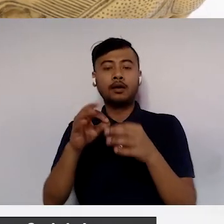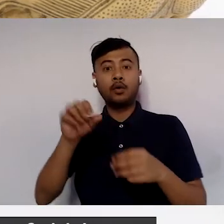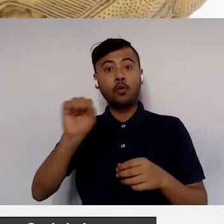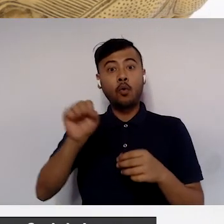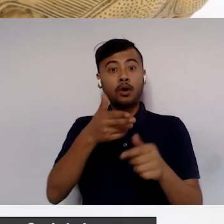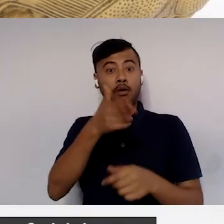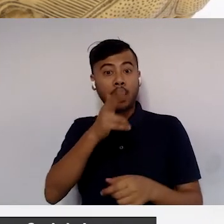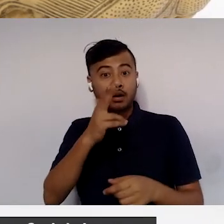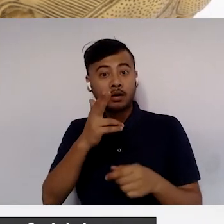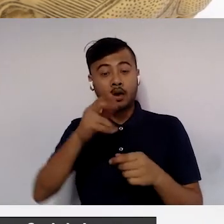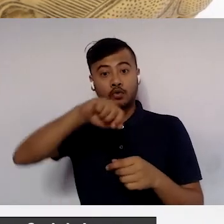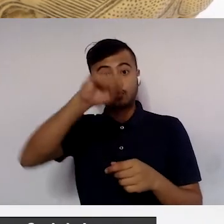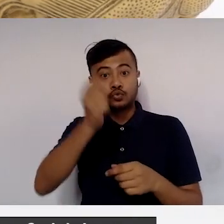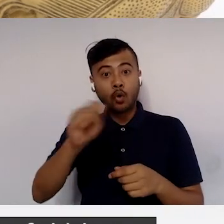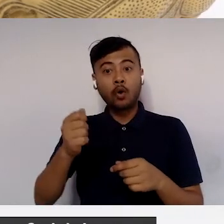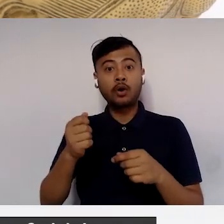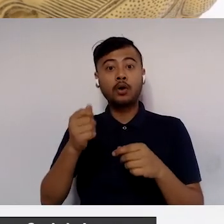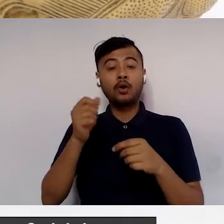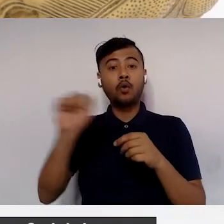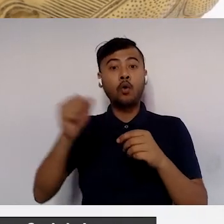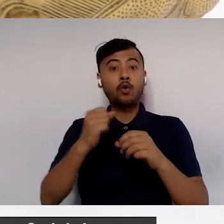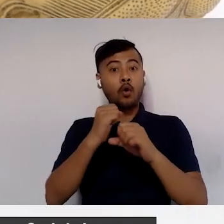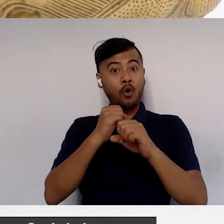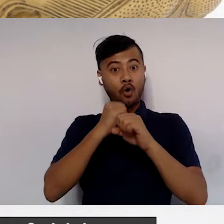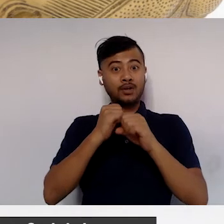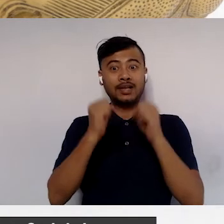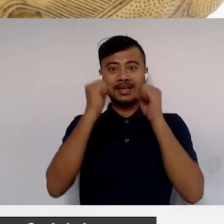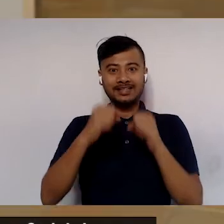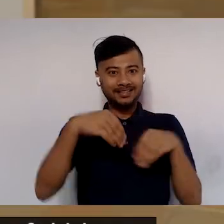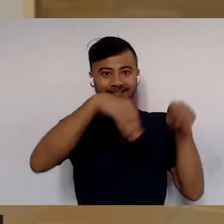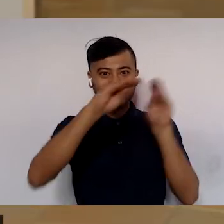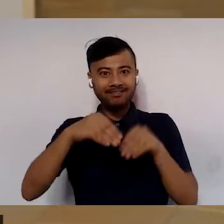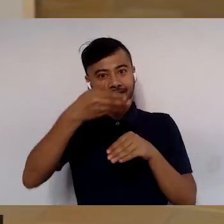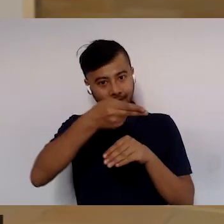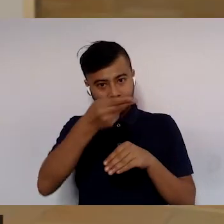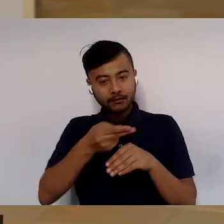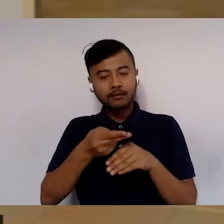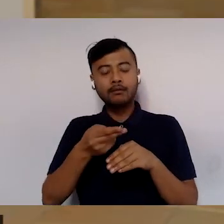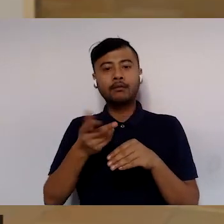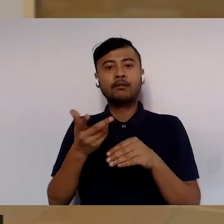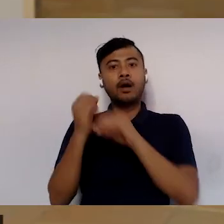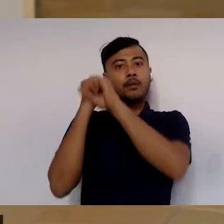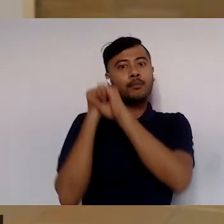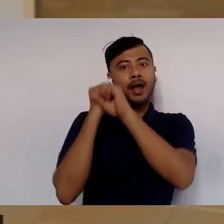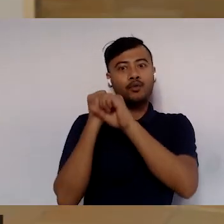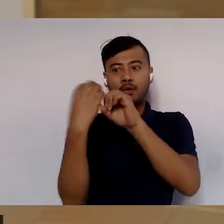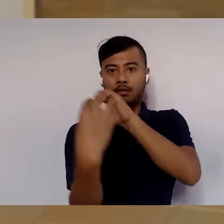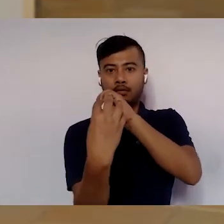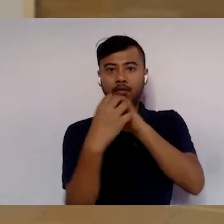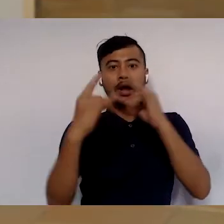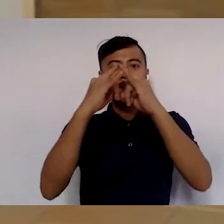and palanquin pole ends, convey several powerful ideas. The most obvious is the strength of the